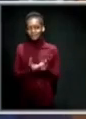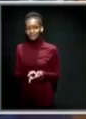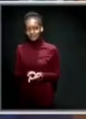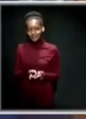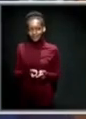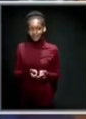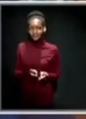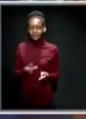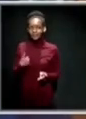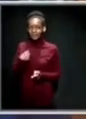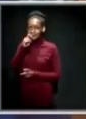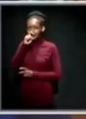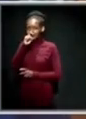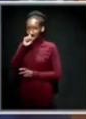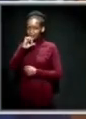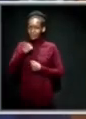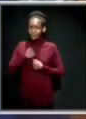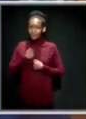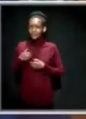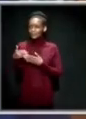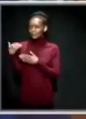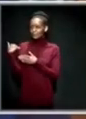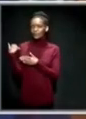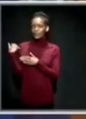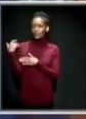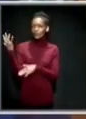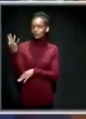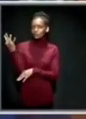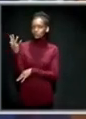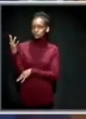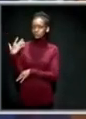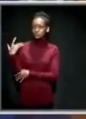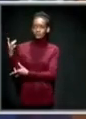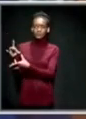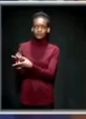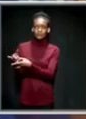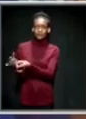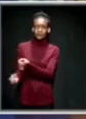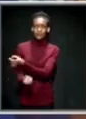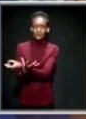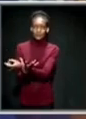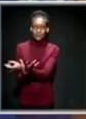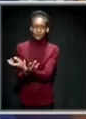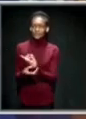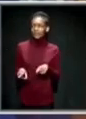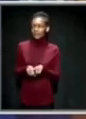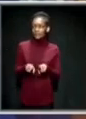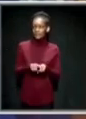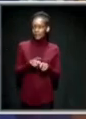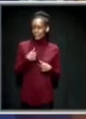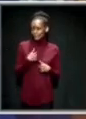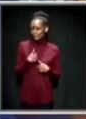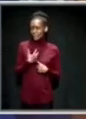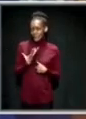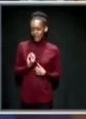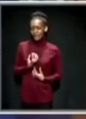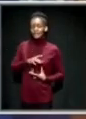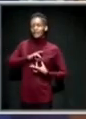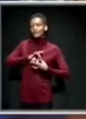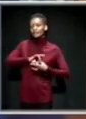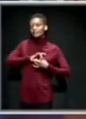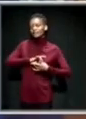my sister who spoke earlier about her connection to the province, I also feel I have that connection to